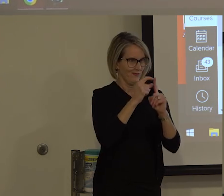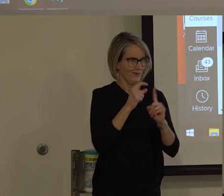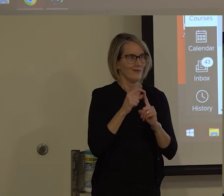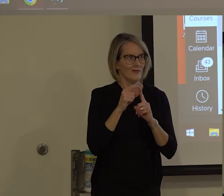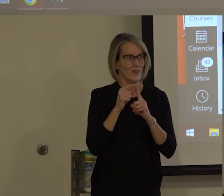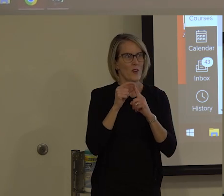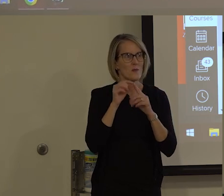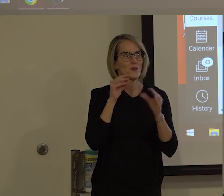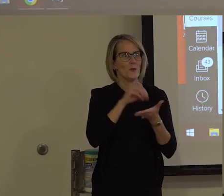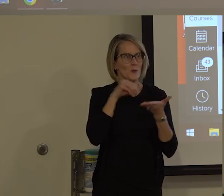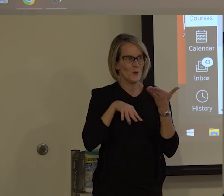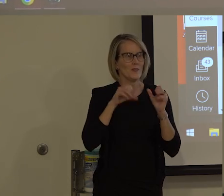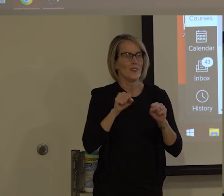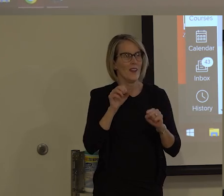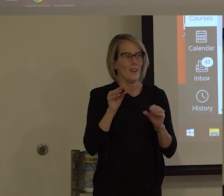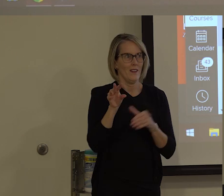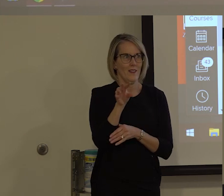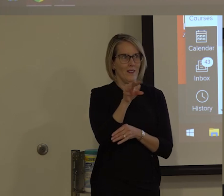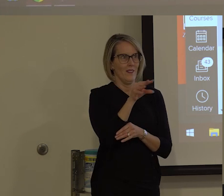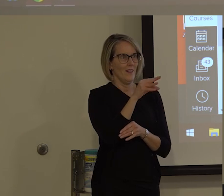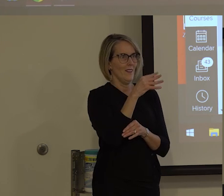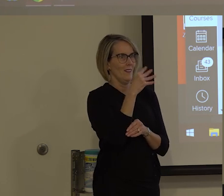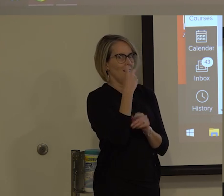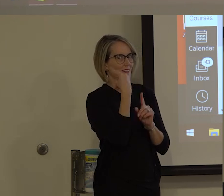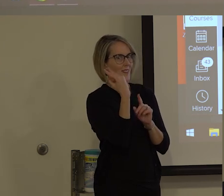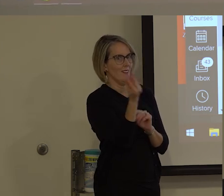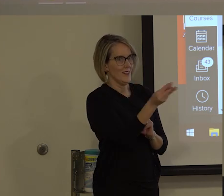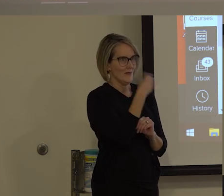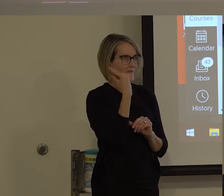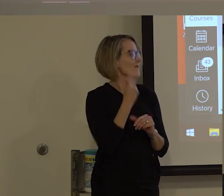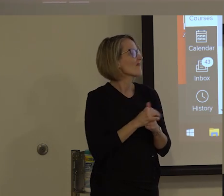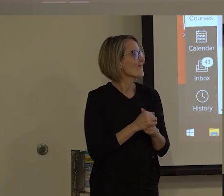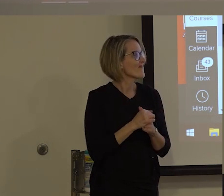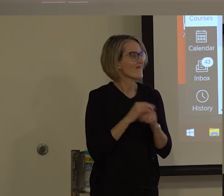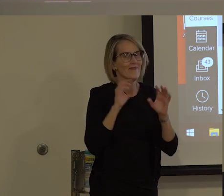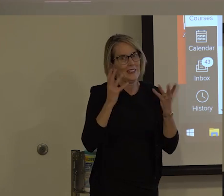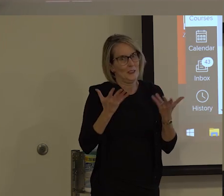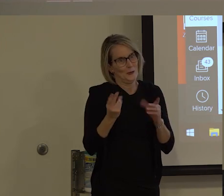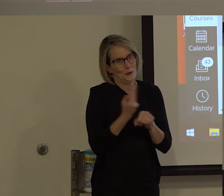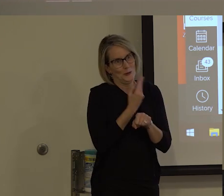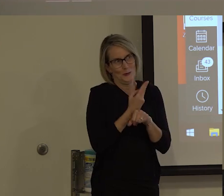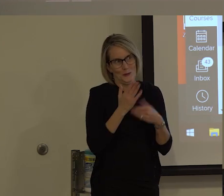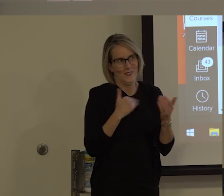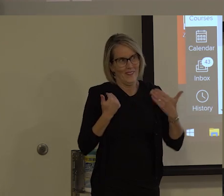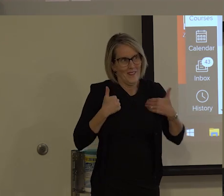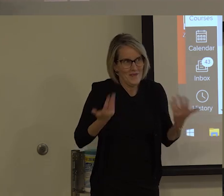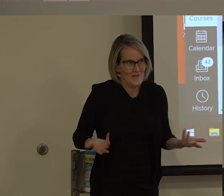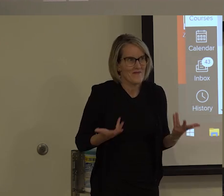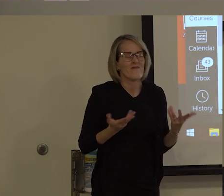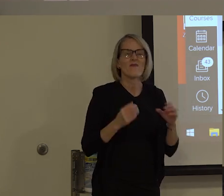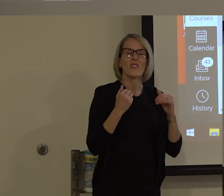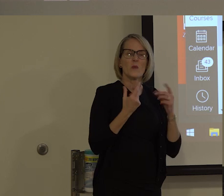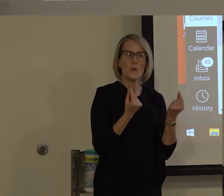sort of move around the room. Yes, myself is in here as well. You have to use what you can work with at the time. But